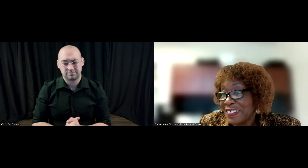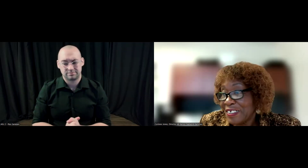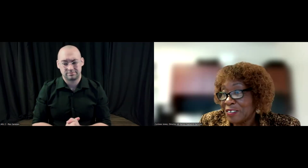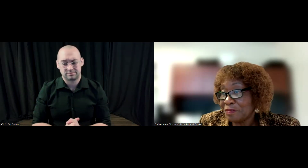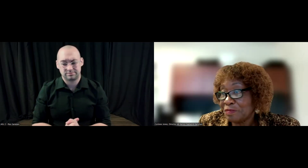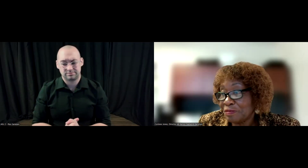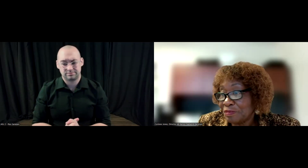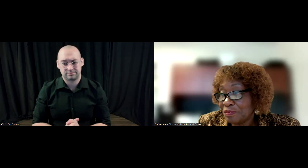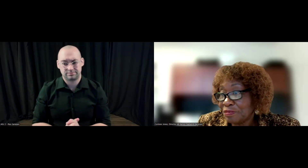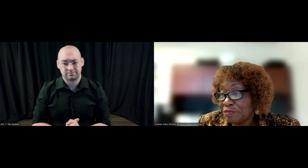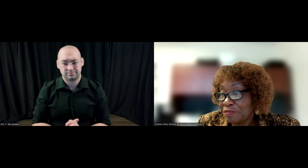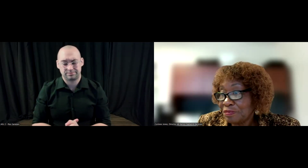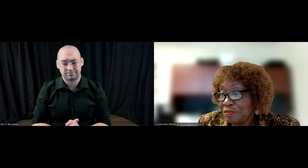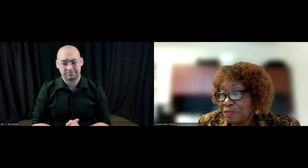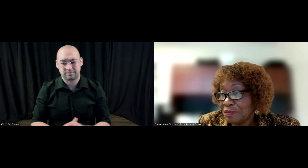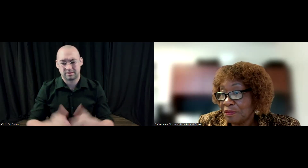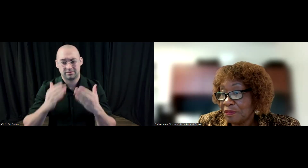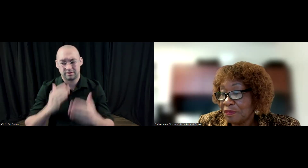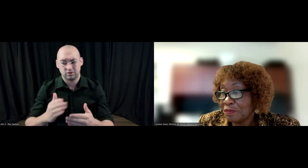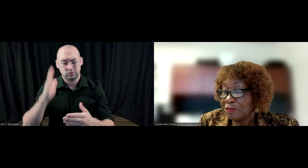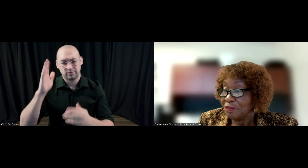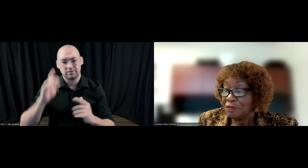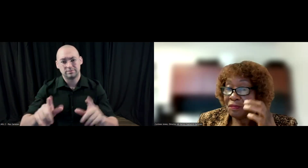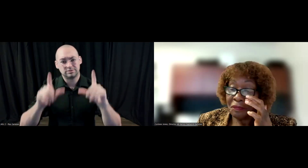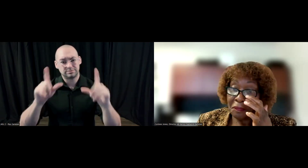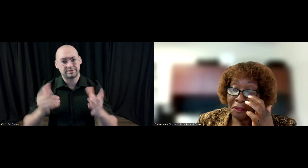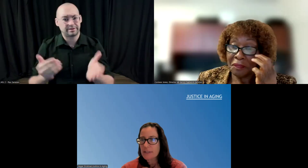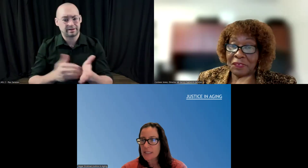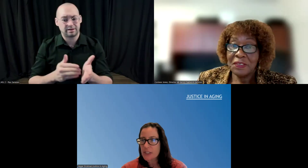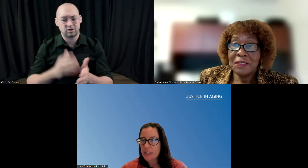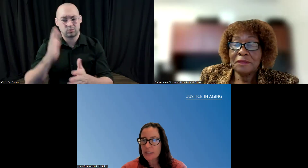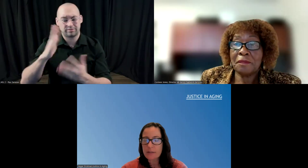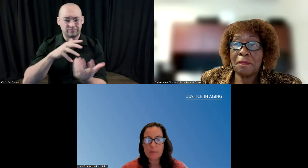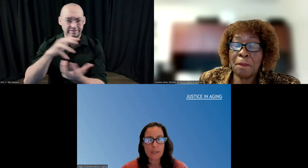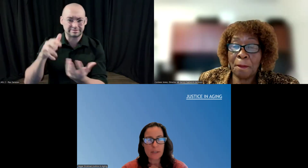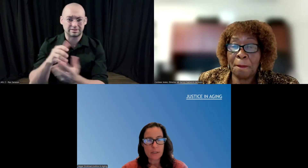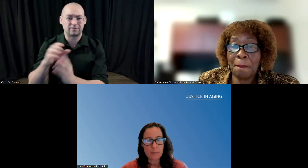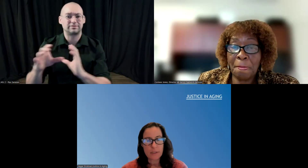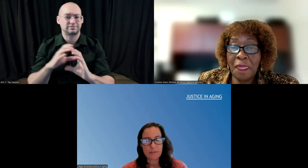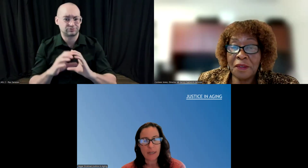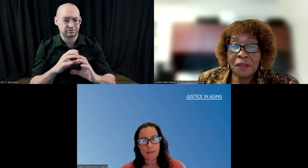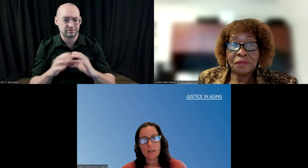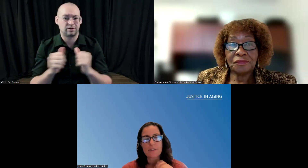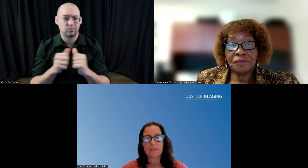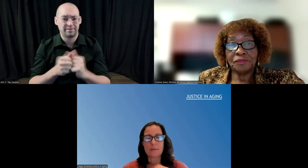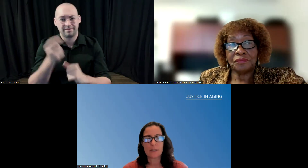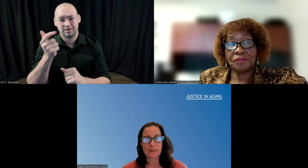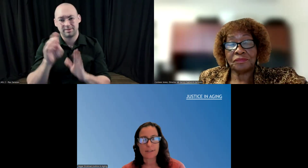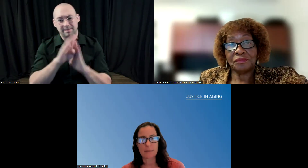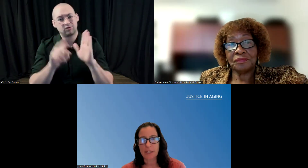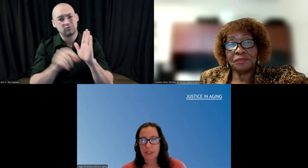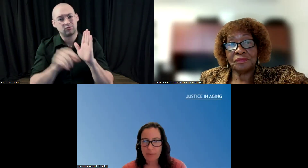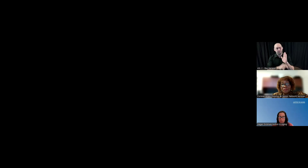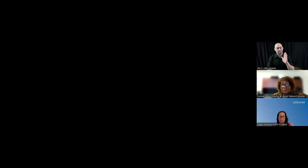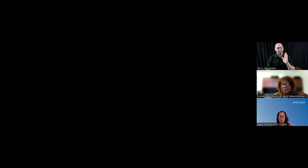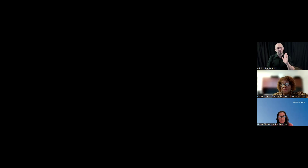would you mind putting up the slides again? What I'm going to do is I'm going to facilitate the conversation with a little bit of background so that we're all on the